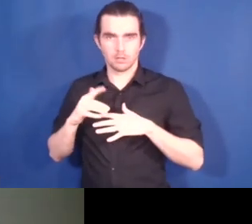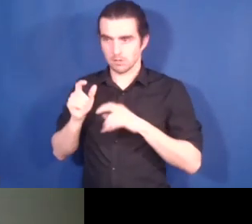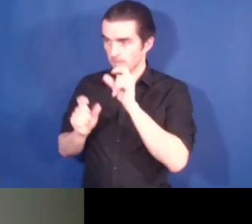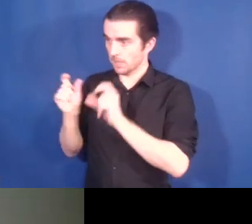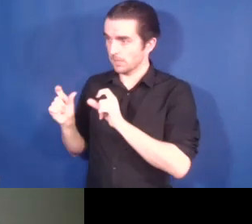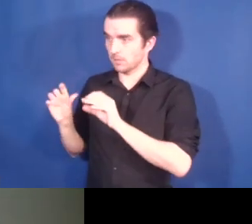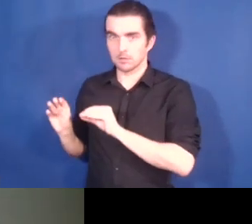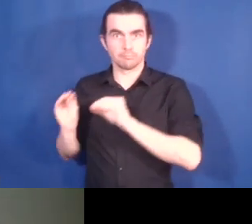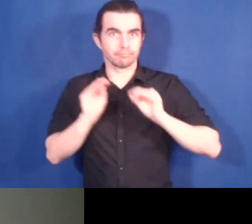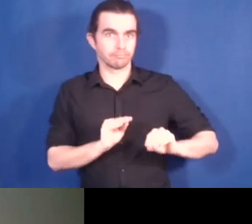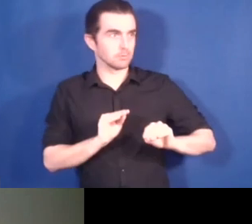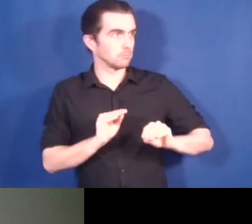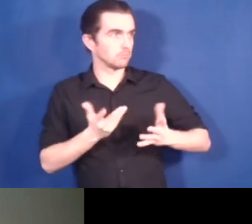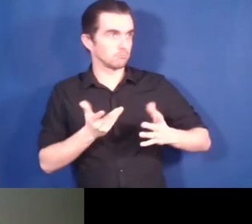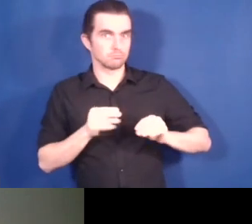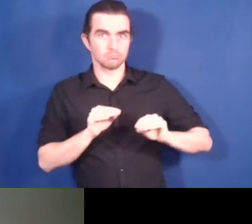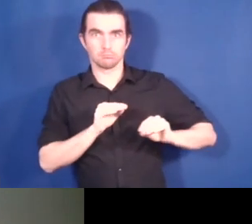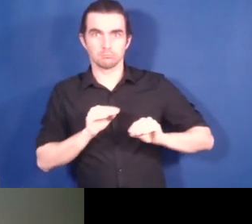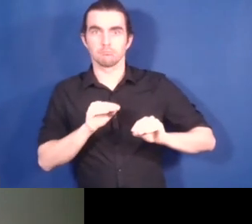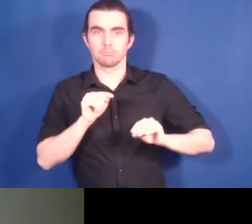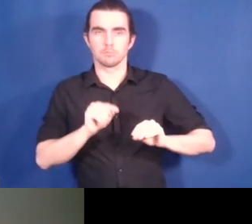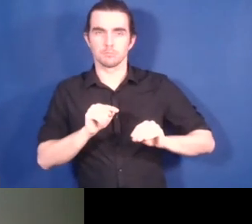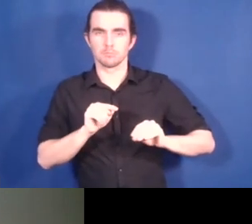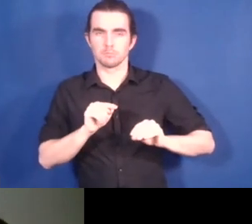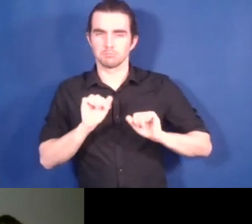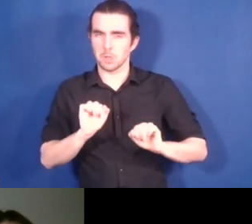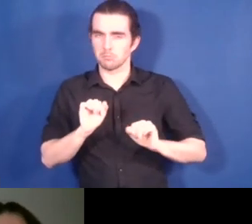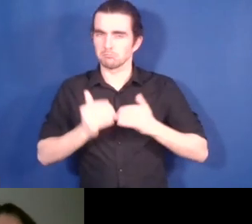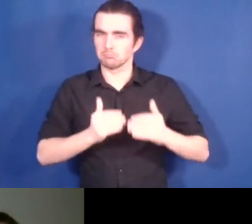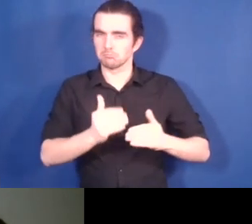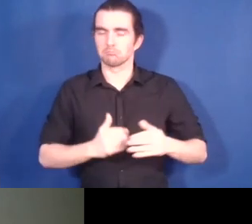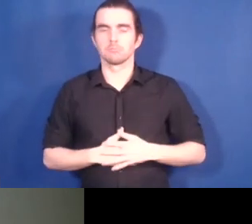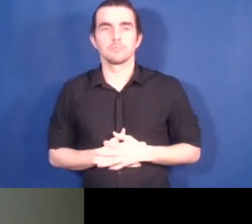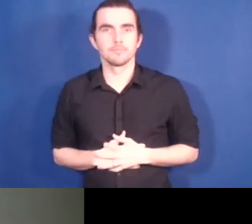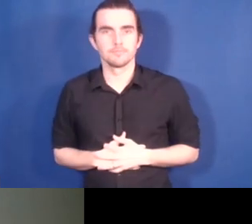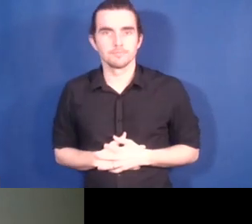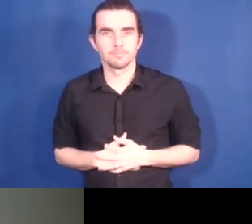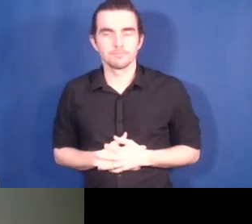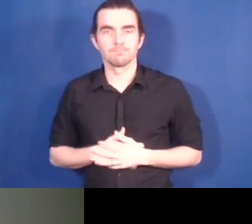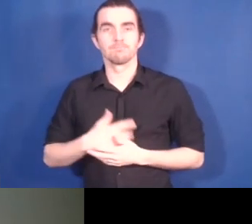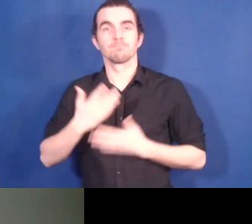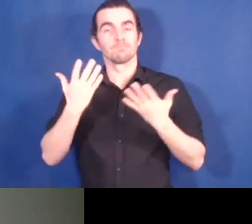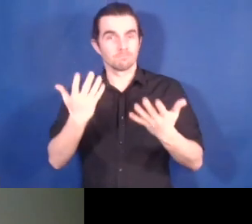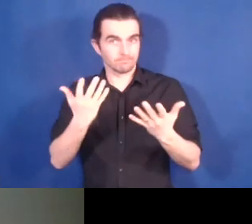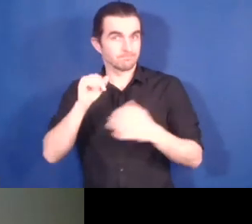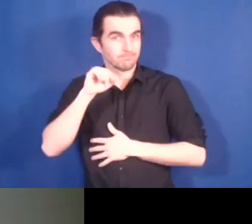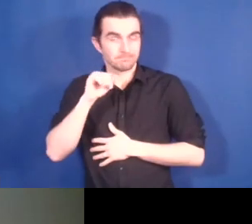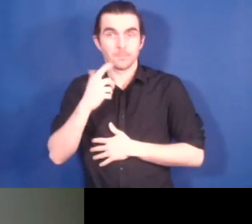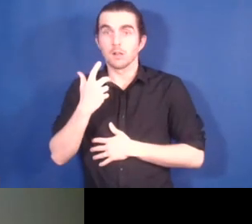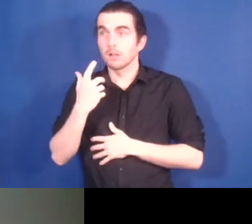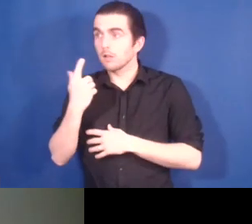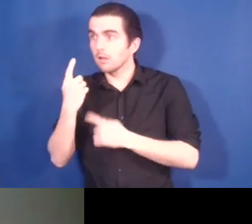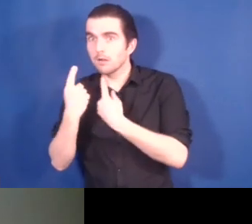So Jeff, yeah, there were some really interesting conversations related to both resettlement and complementary pathways that